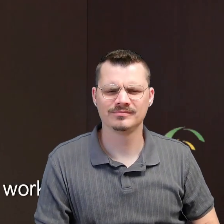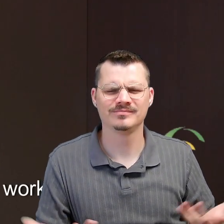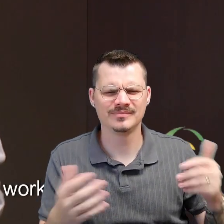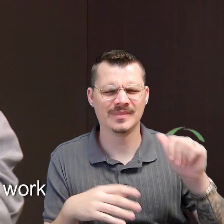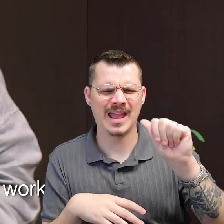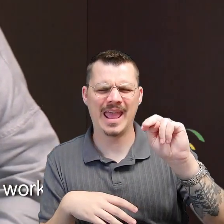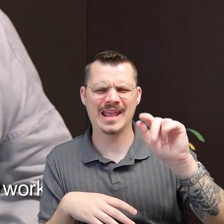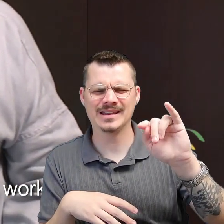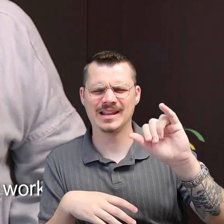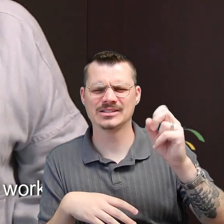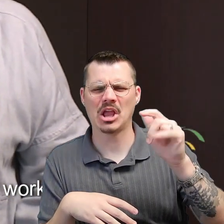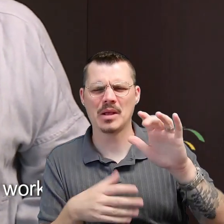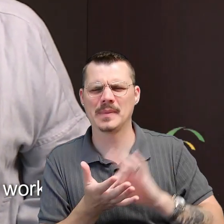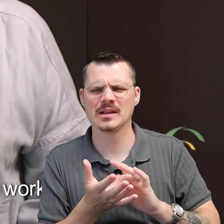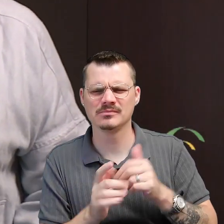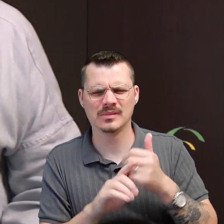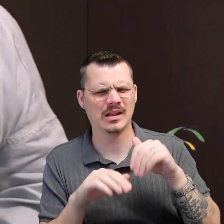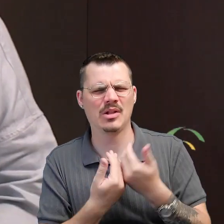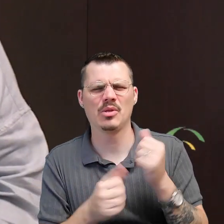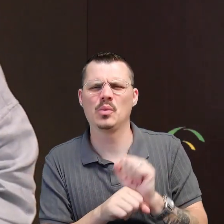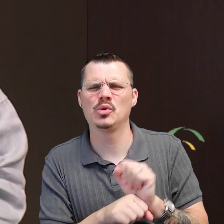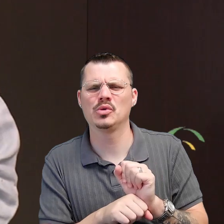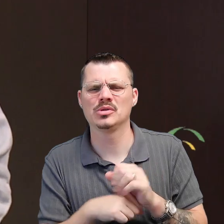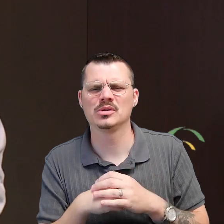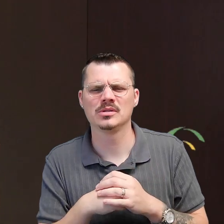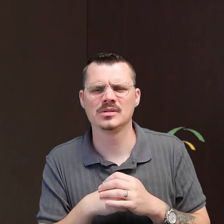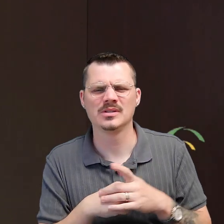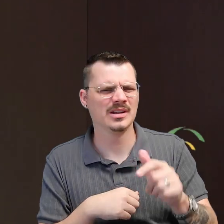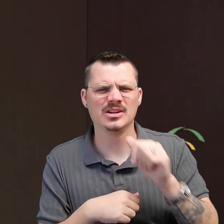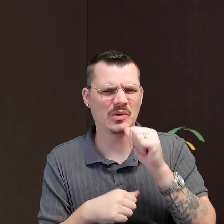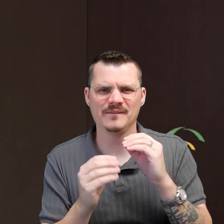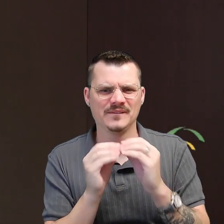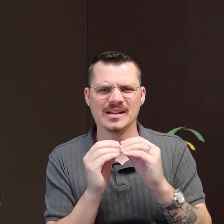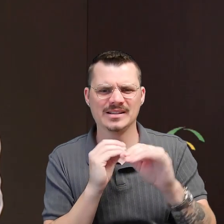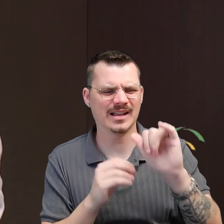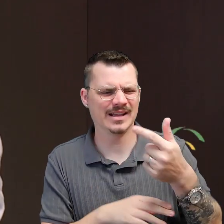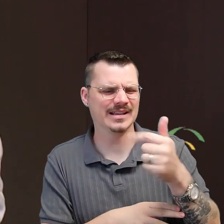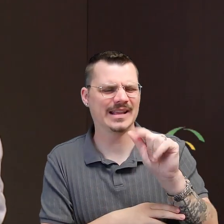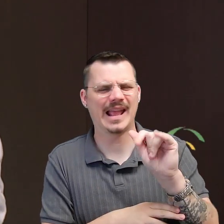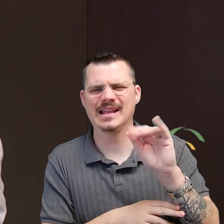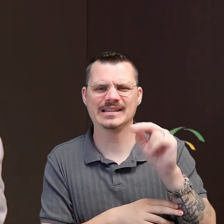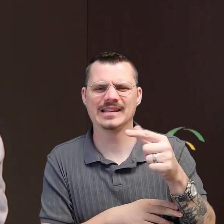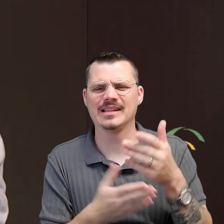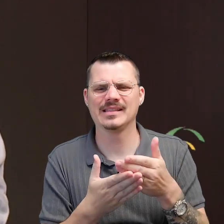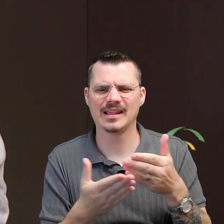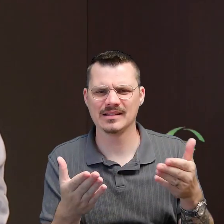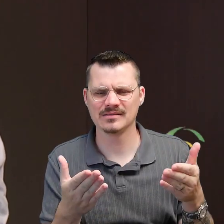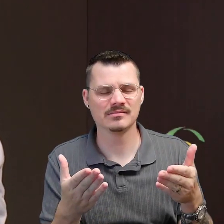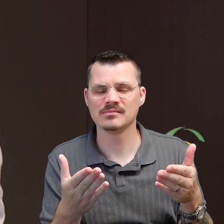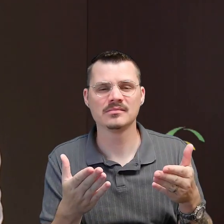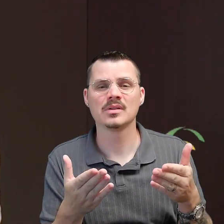Well, how do antipsychotic medications work? They don't fix this gating thing.